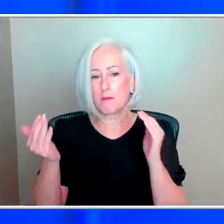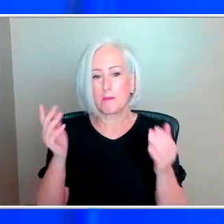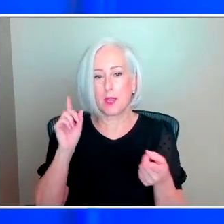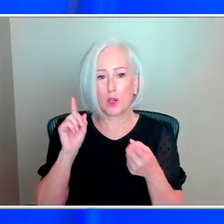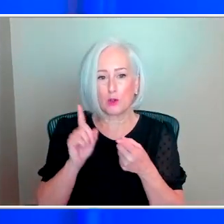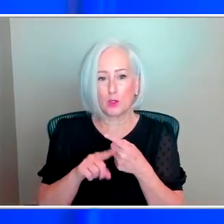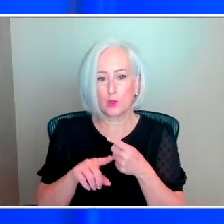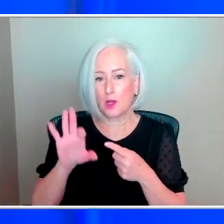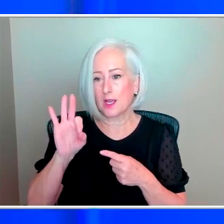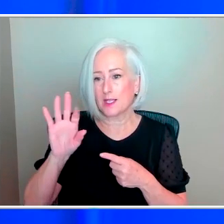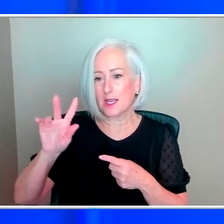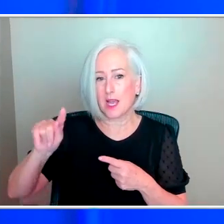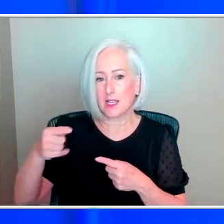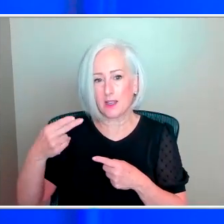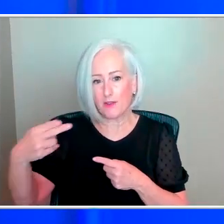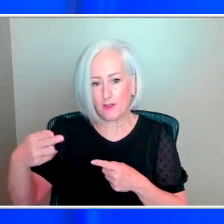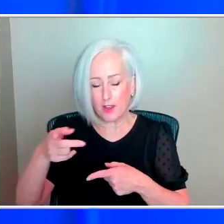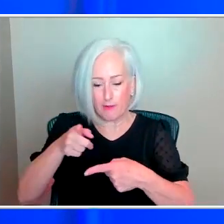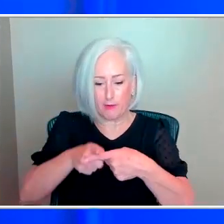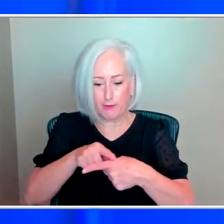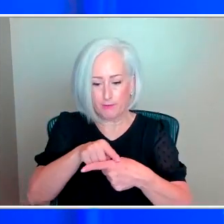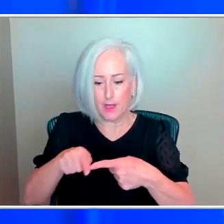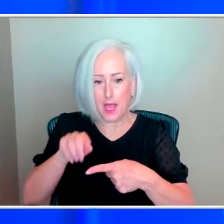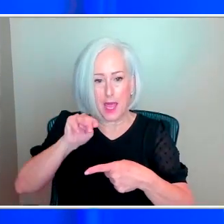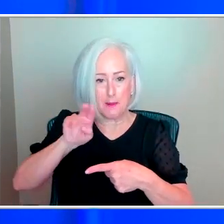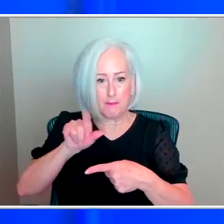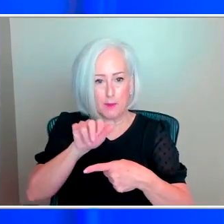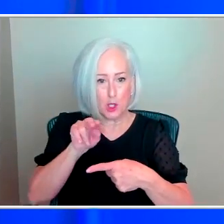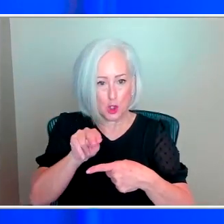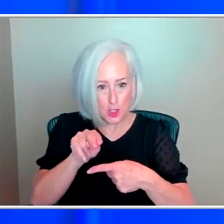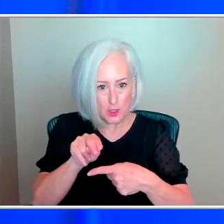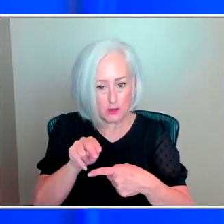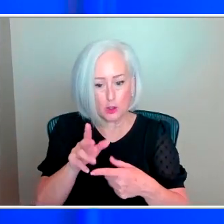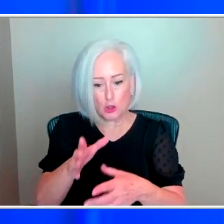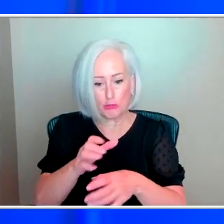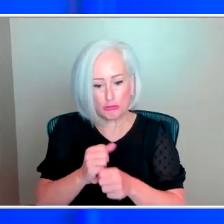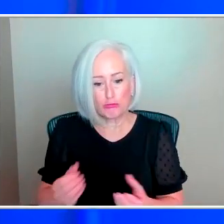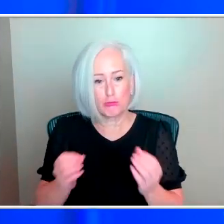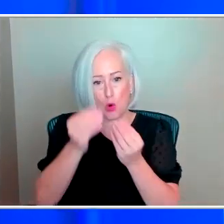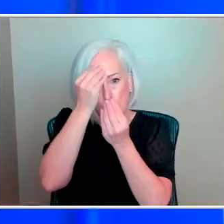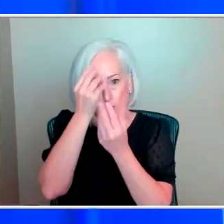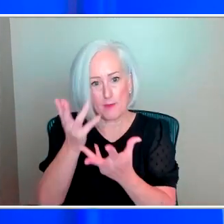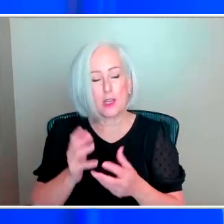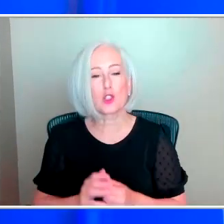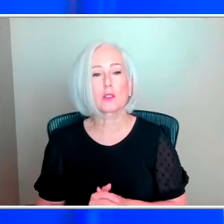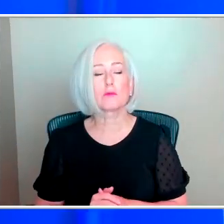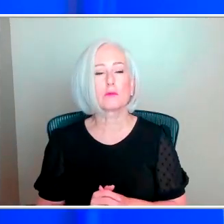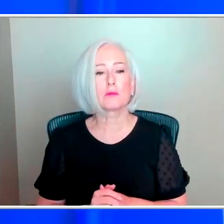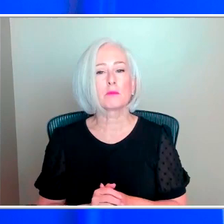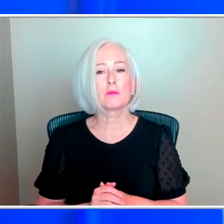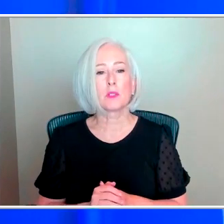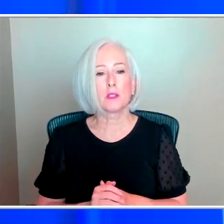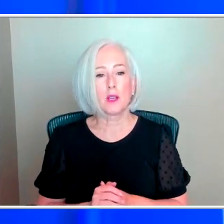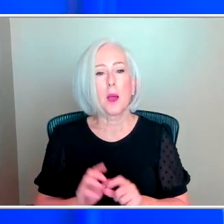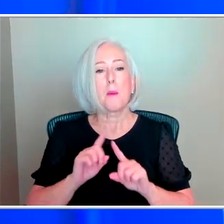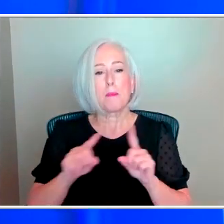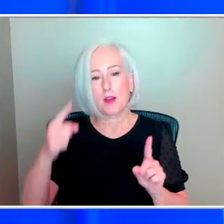95th and Mission, and to get that information. So, but I do think on the Kansas